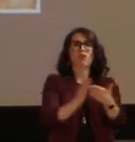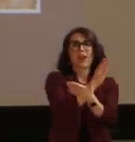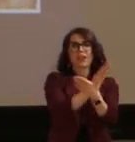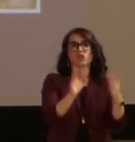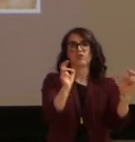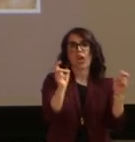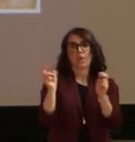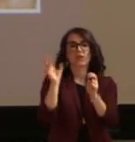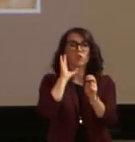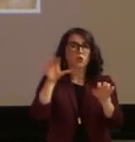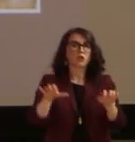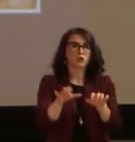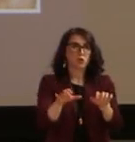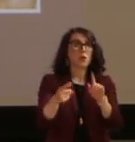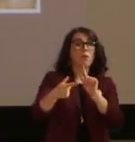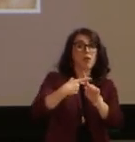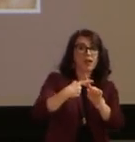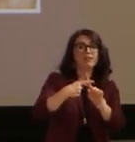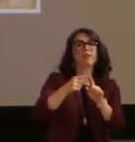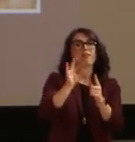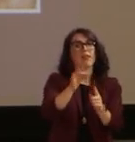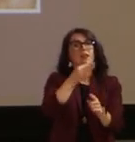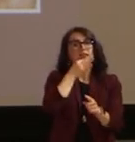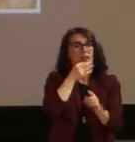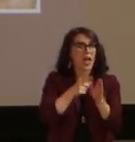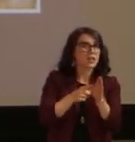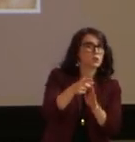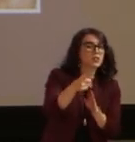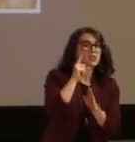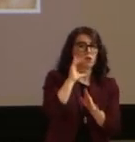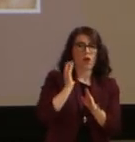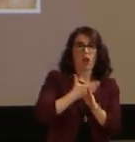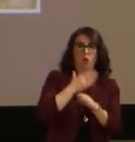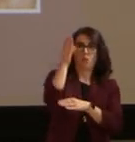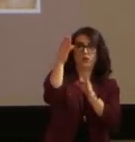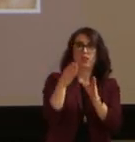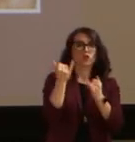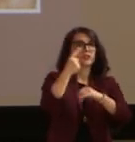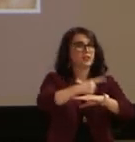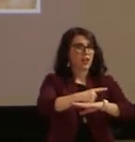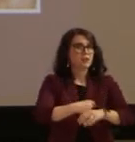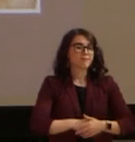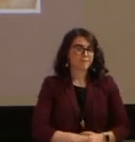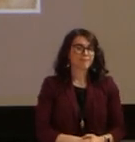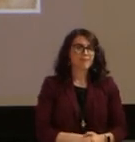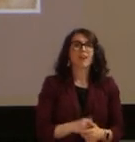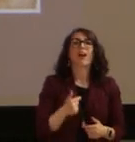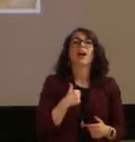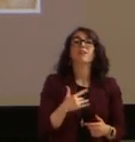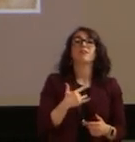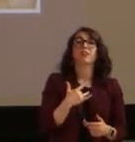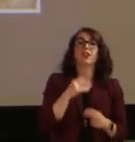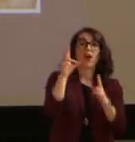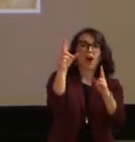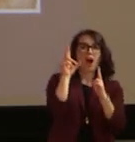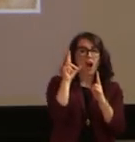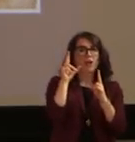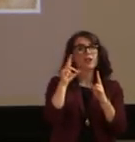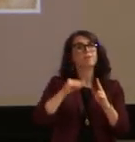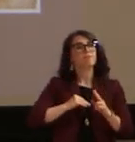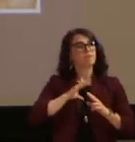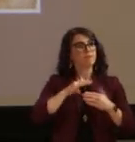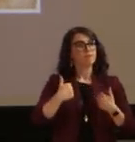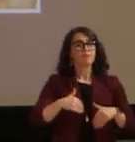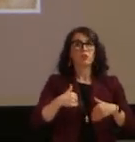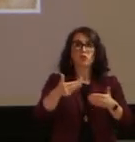shared, as well as the expertise of the presenters for today's program. I have the privilege and the honor of introducing our